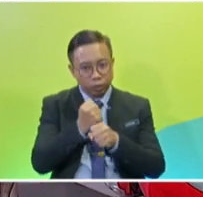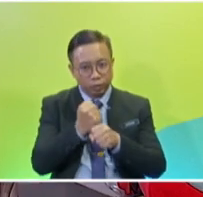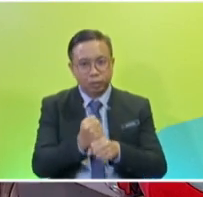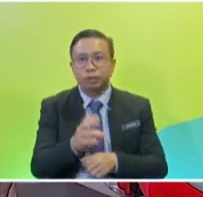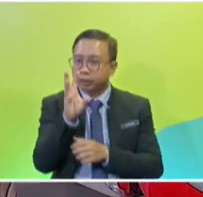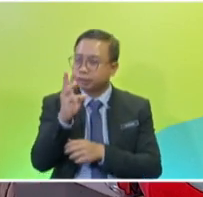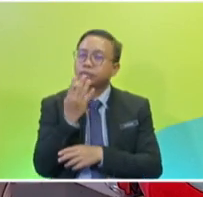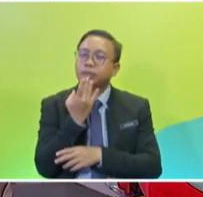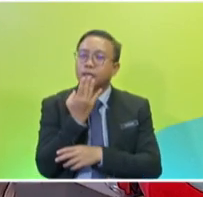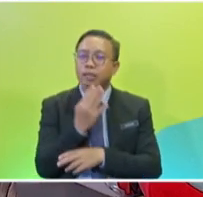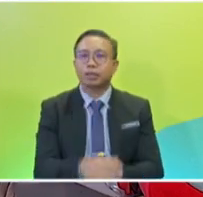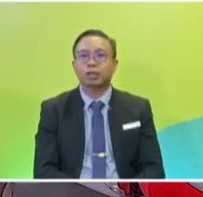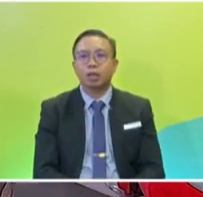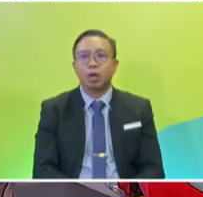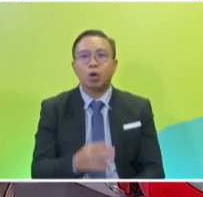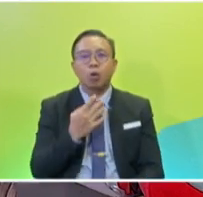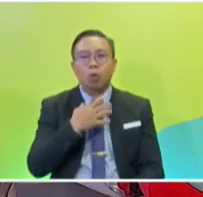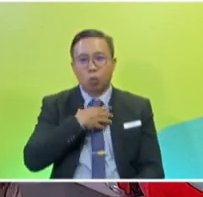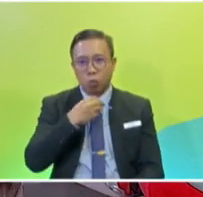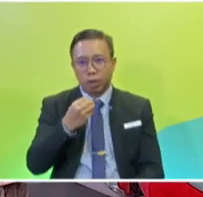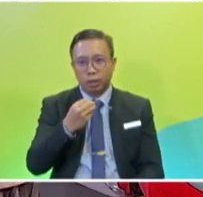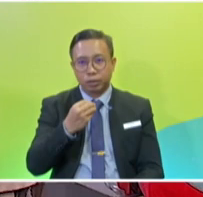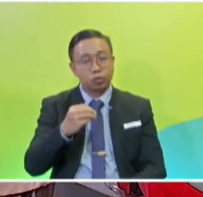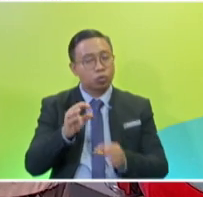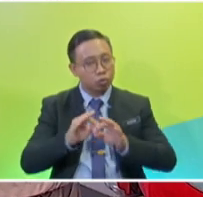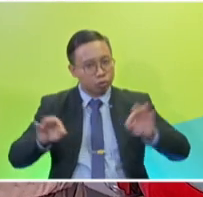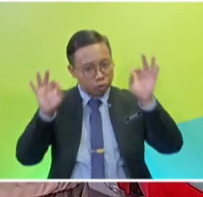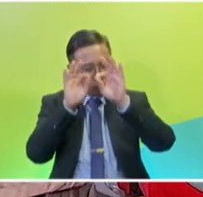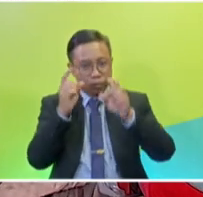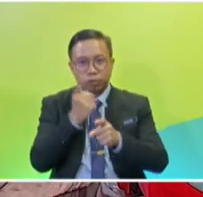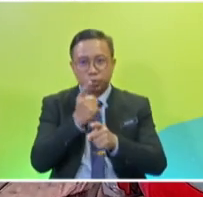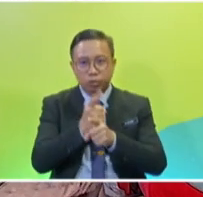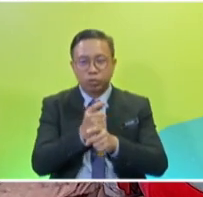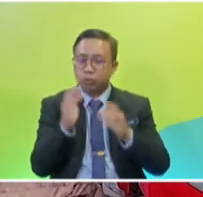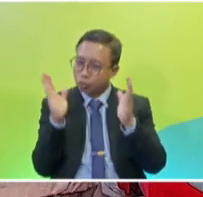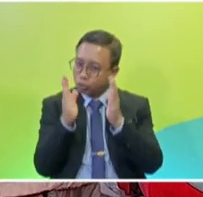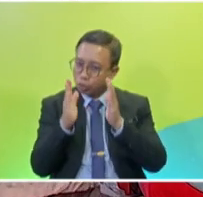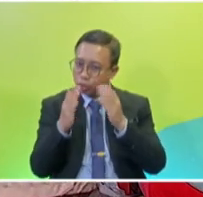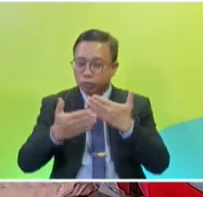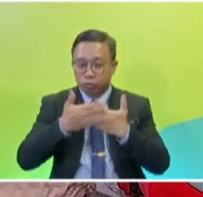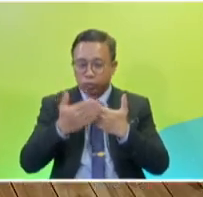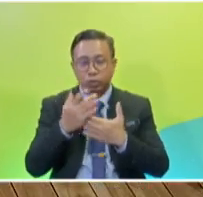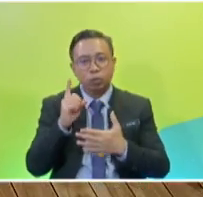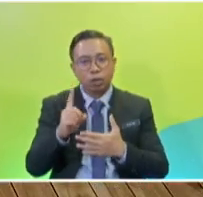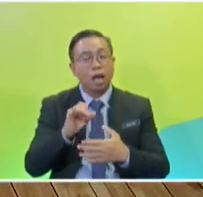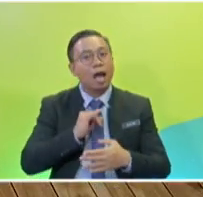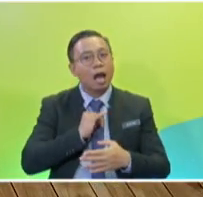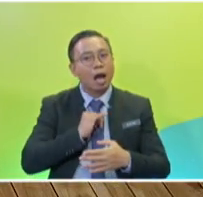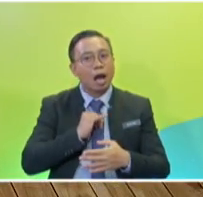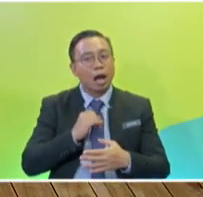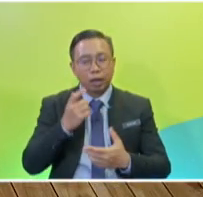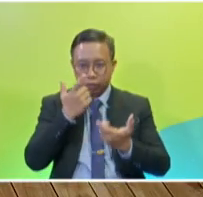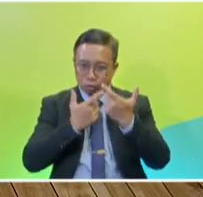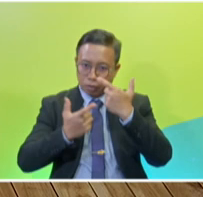colors. Now white is a true story. Now let me just give you a short example, a very simple one. I travel from SMK Bandar